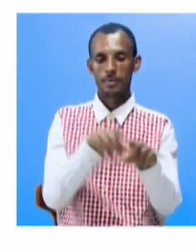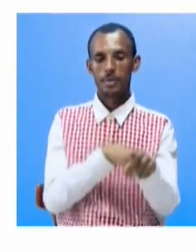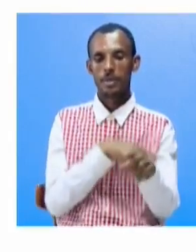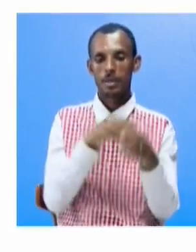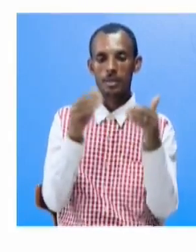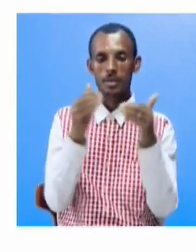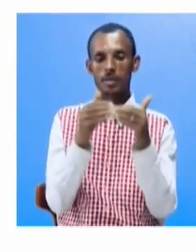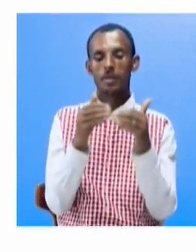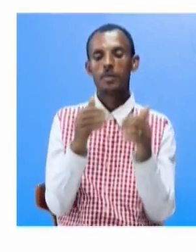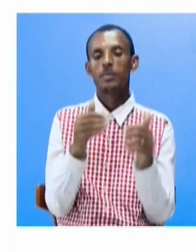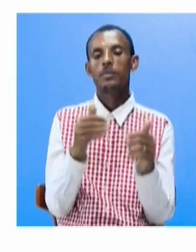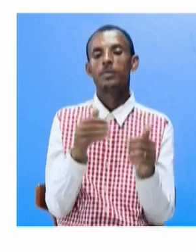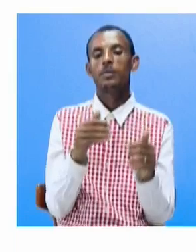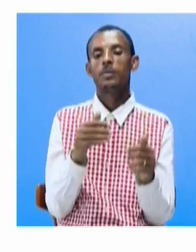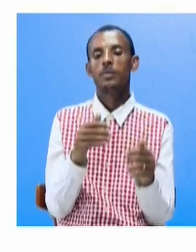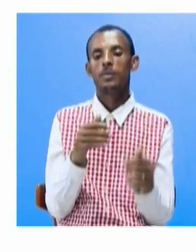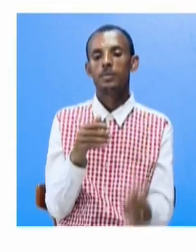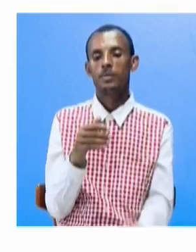to be